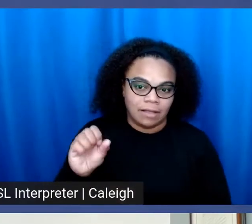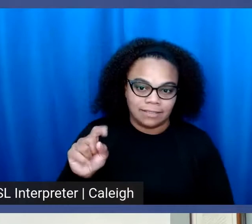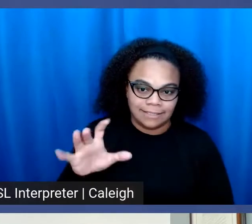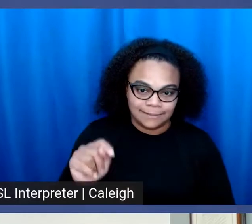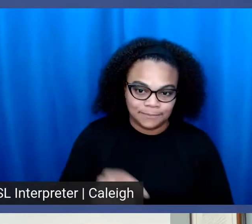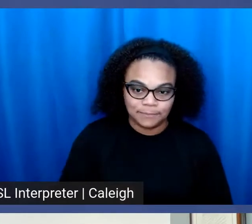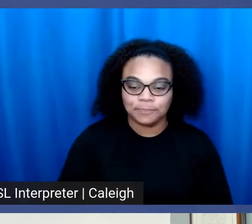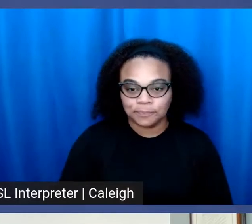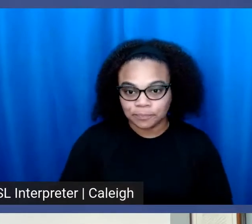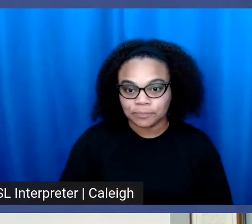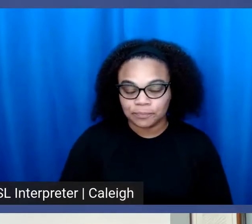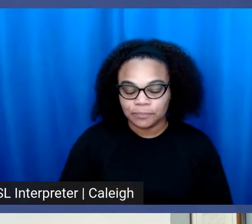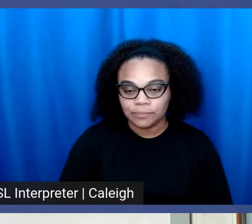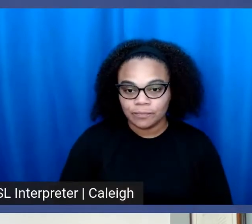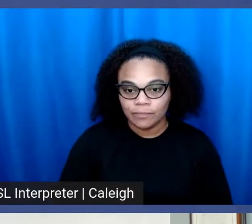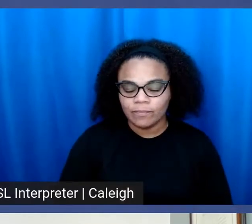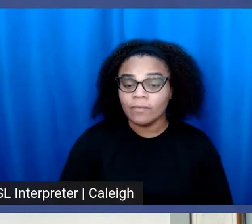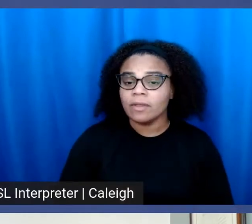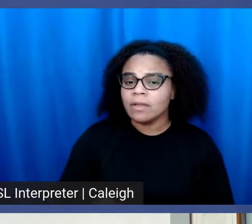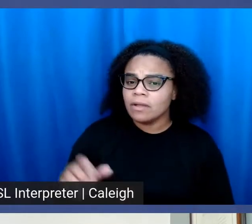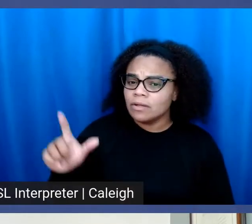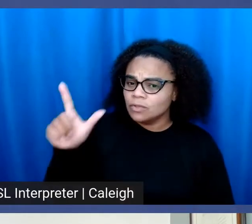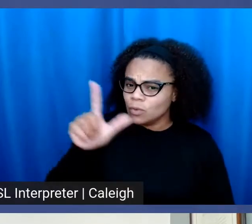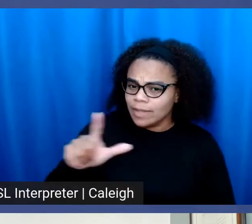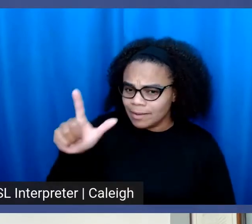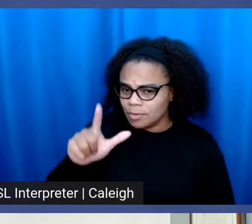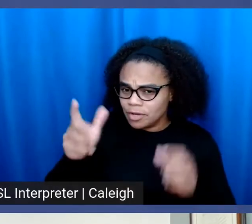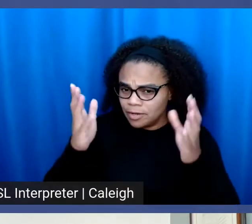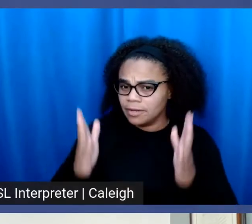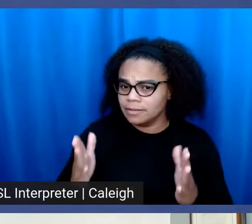Do librarians have protection?